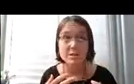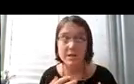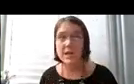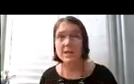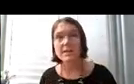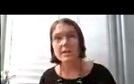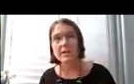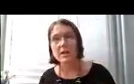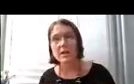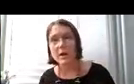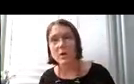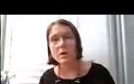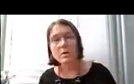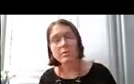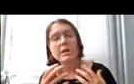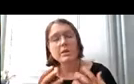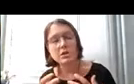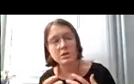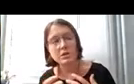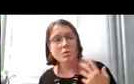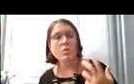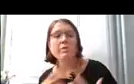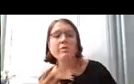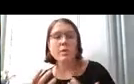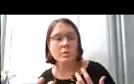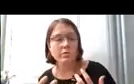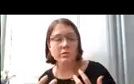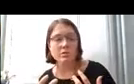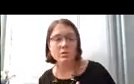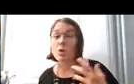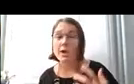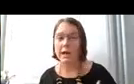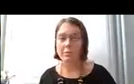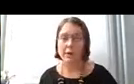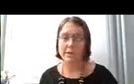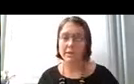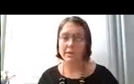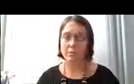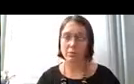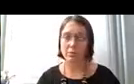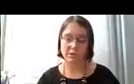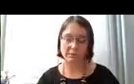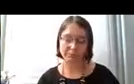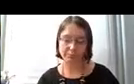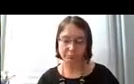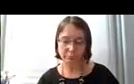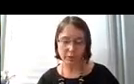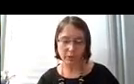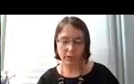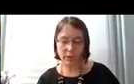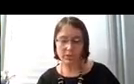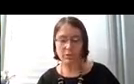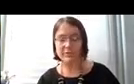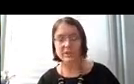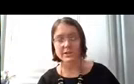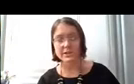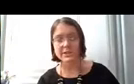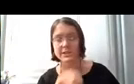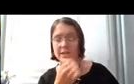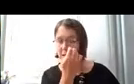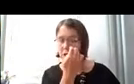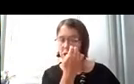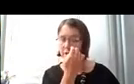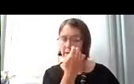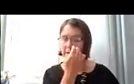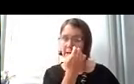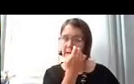to parents and thinking about progression, where are we moving to, why LMI is so important. So we've started